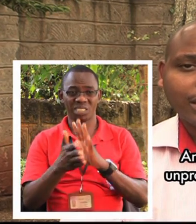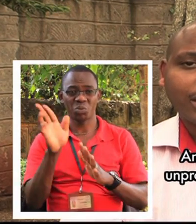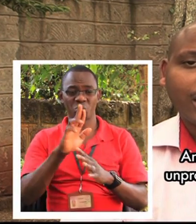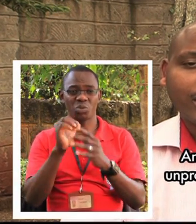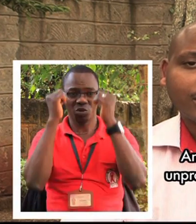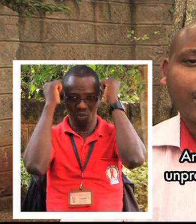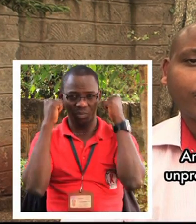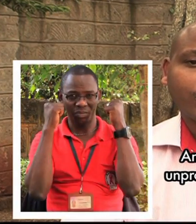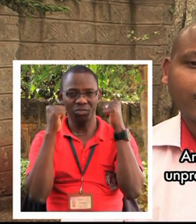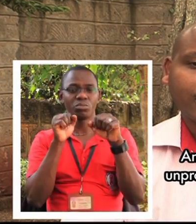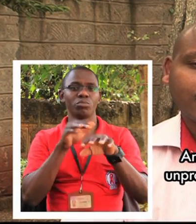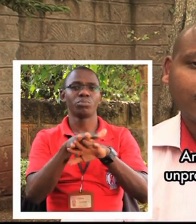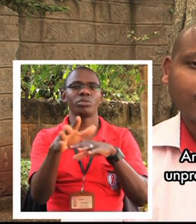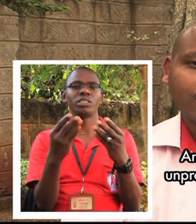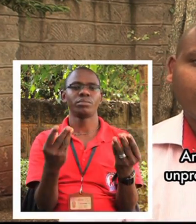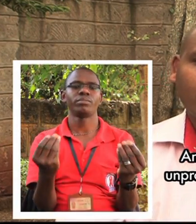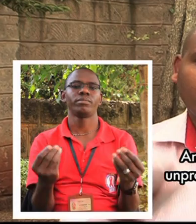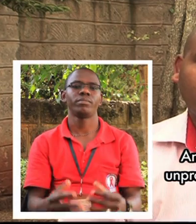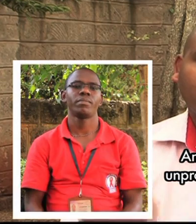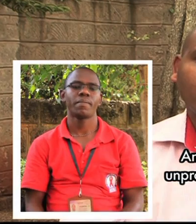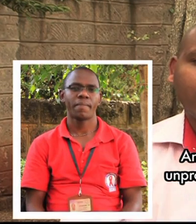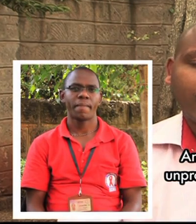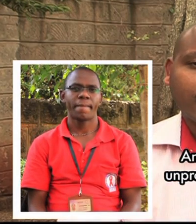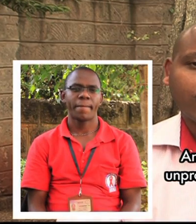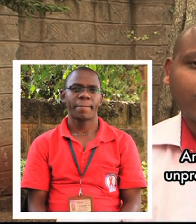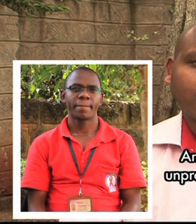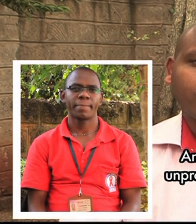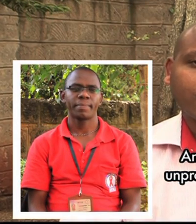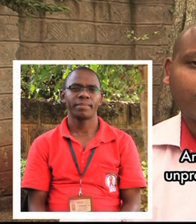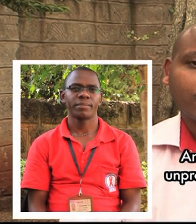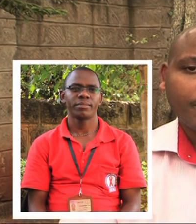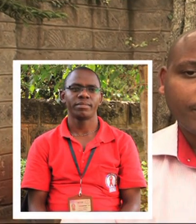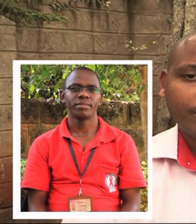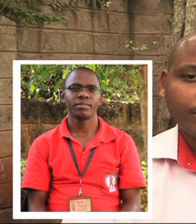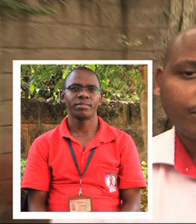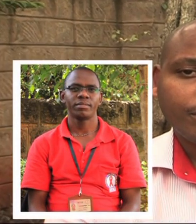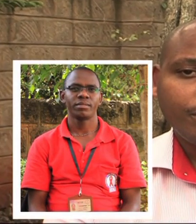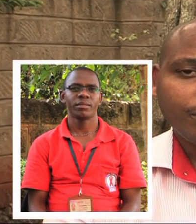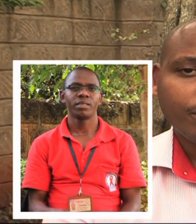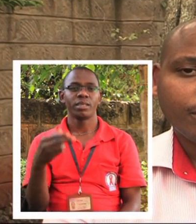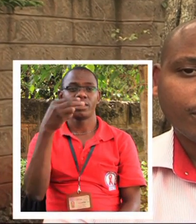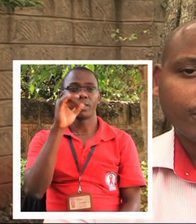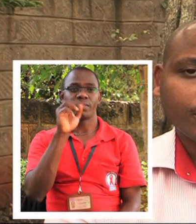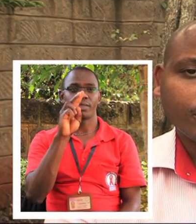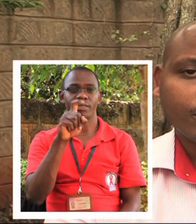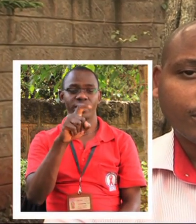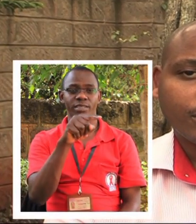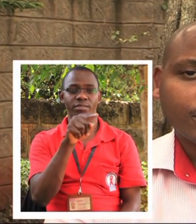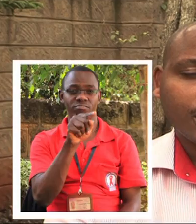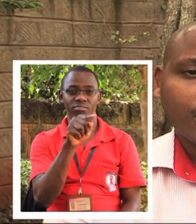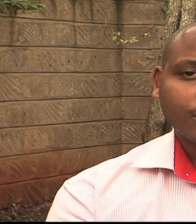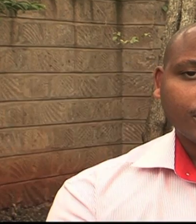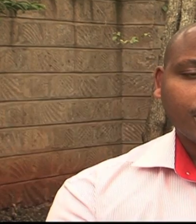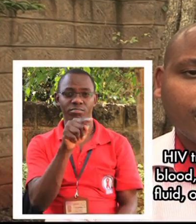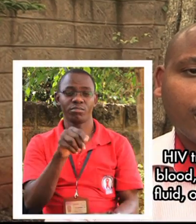infected has unprotected sex with an uninfected person. How is HIV transmitted from